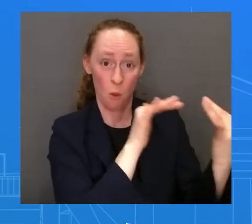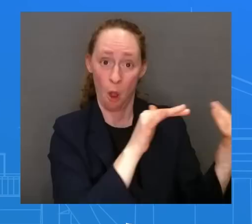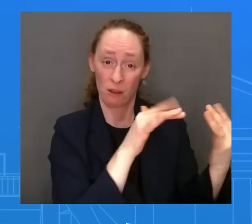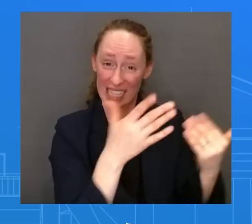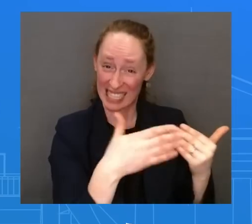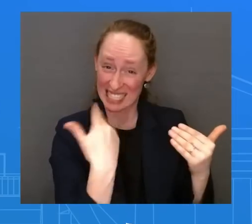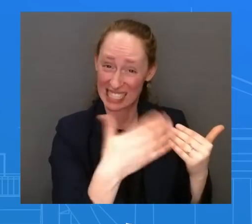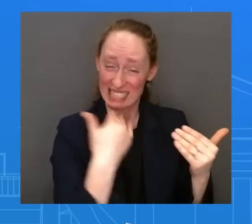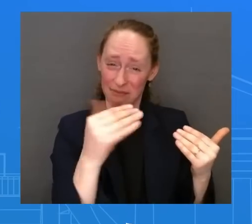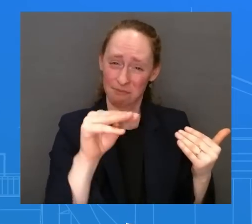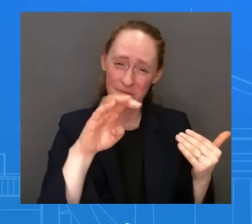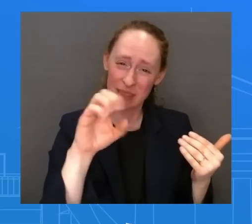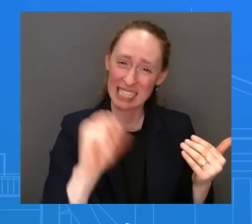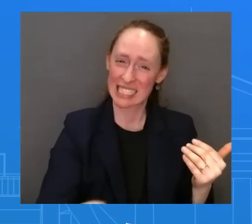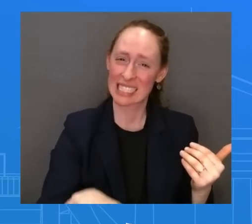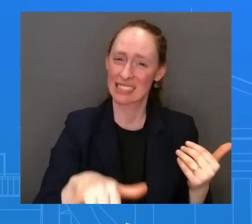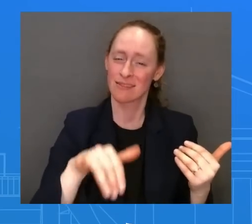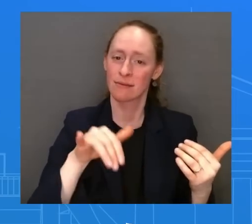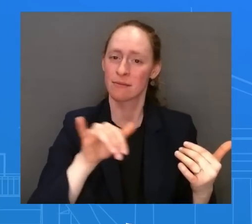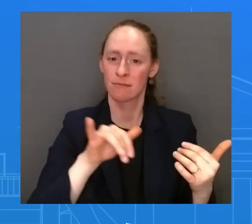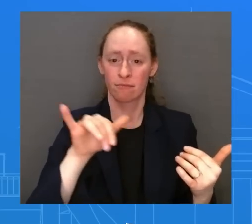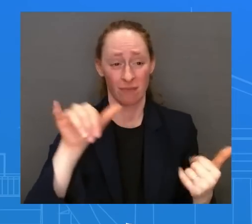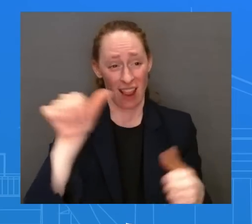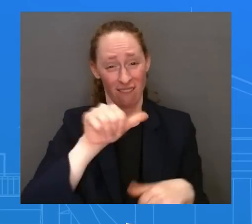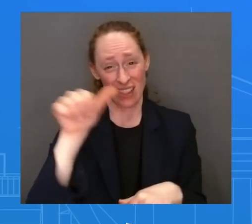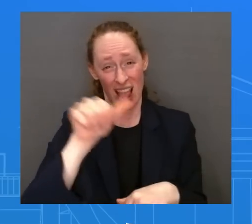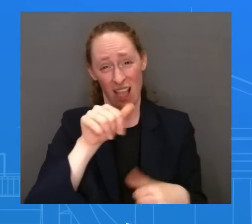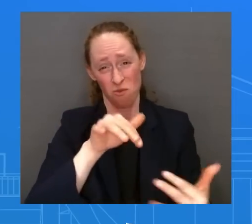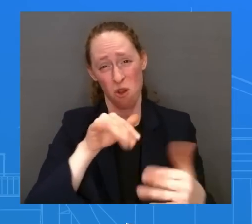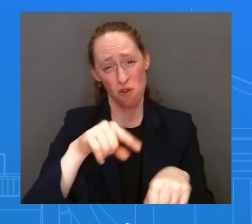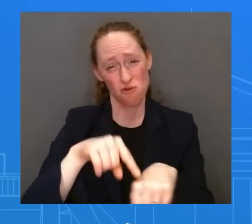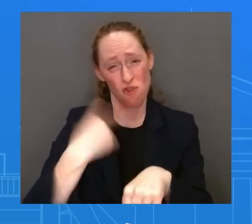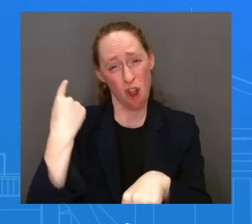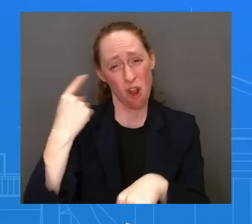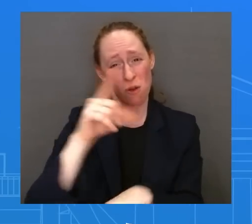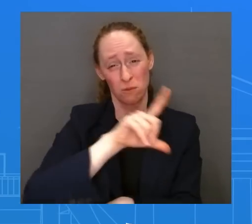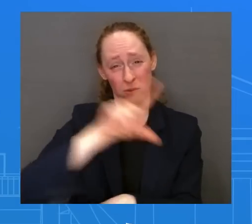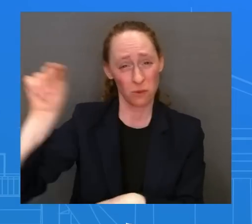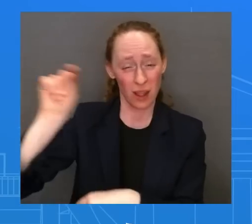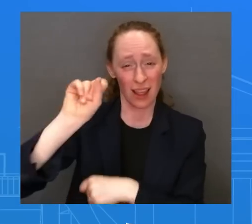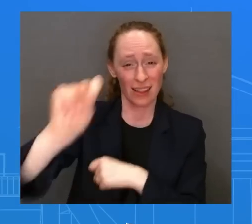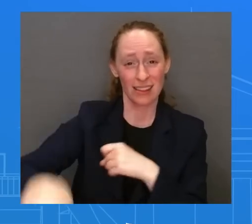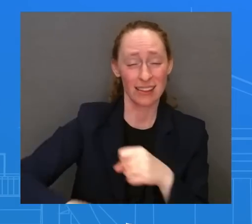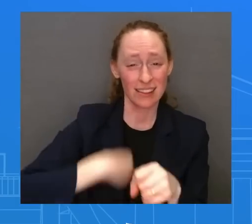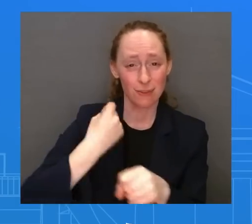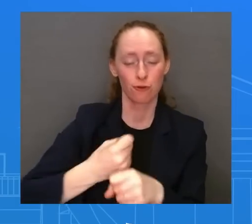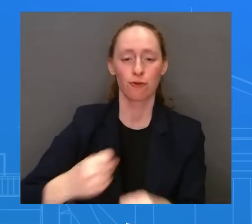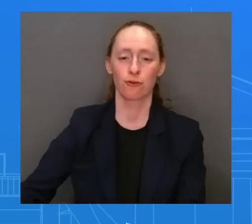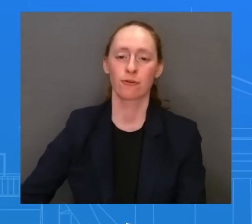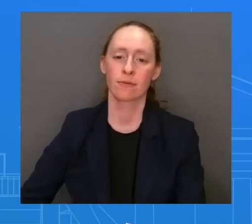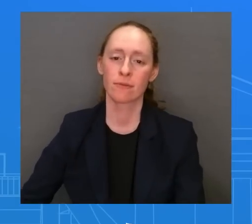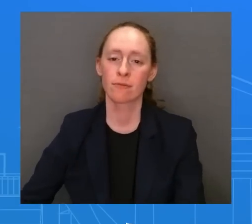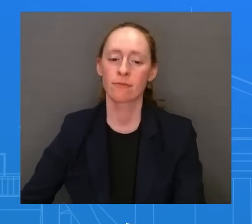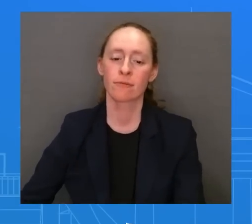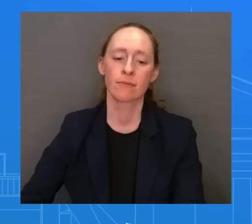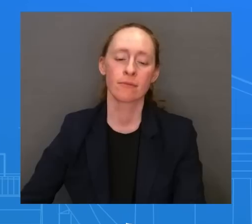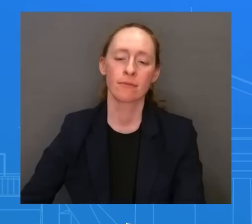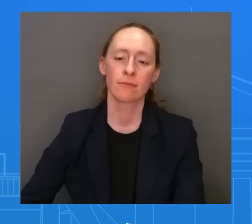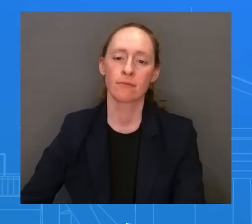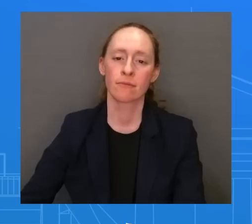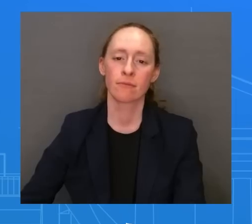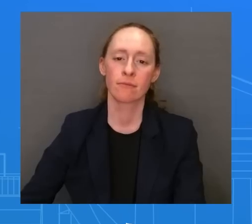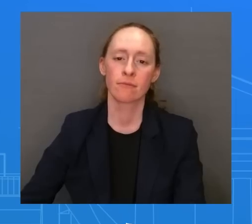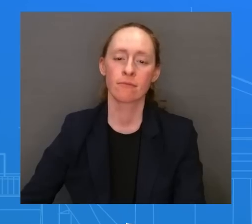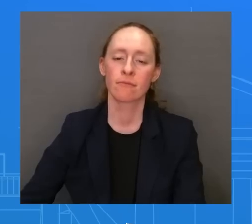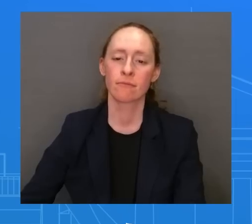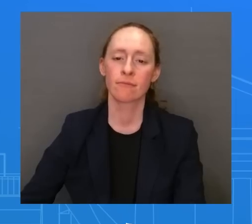way in that process that it was going to be low-grade low-cost low risk there was going to be risks there were going to be